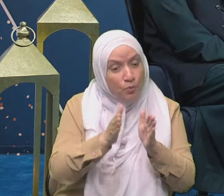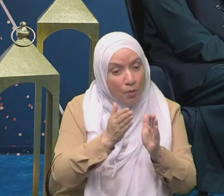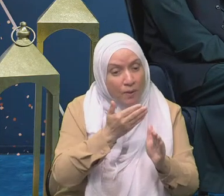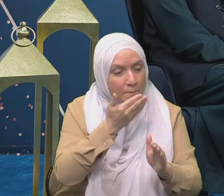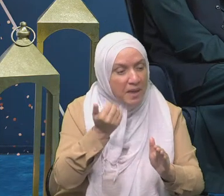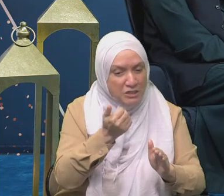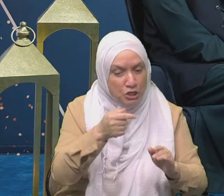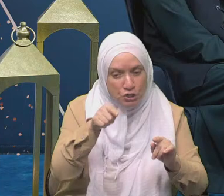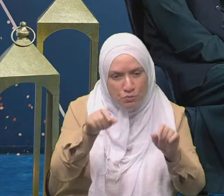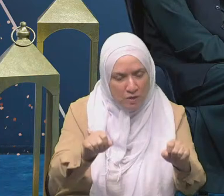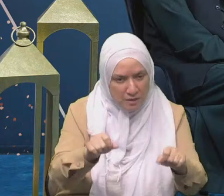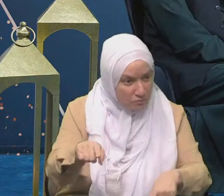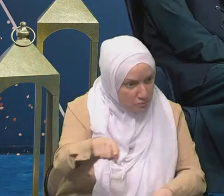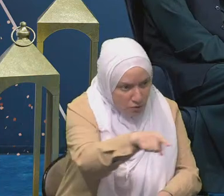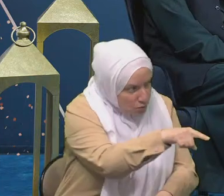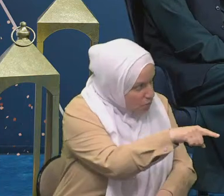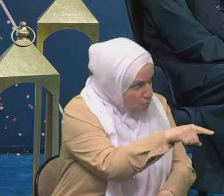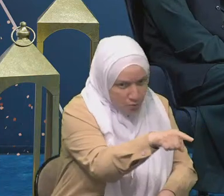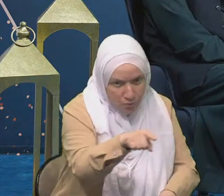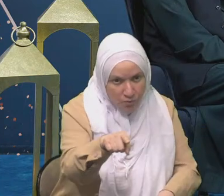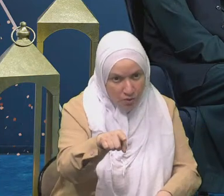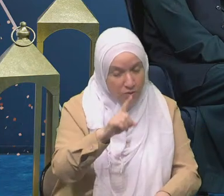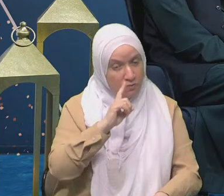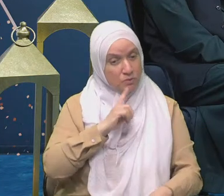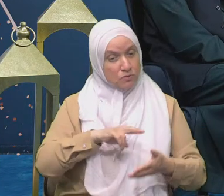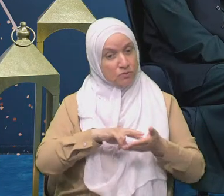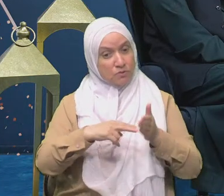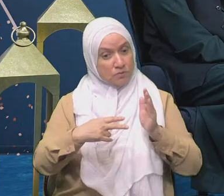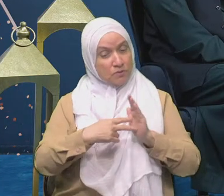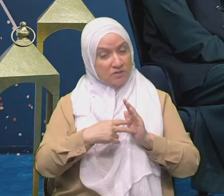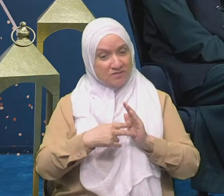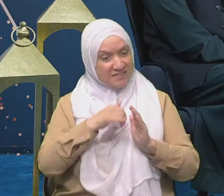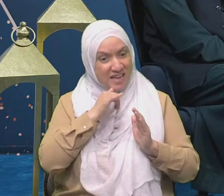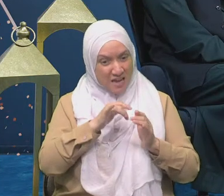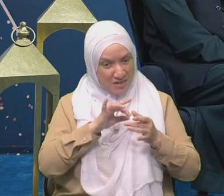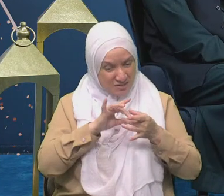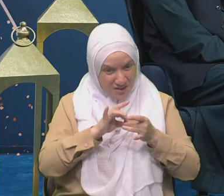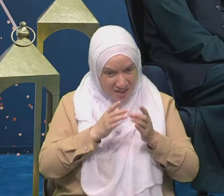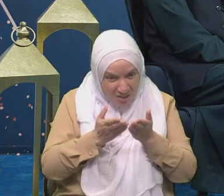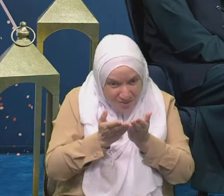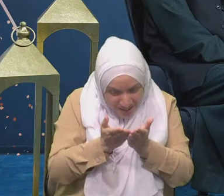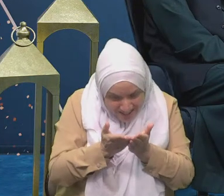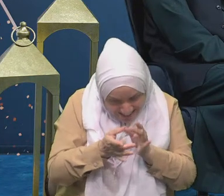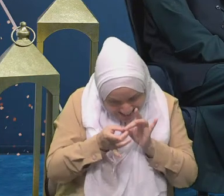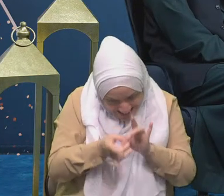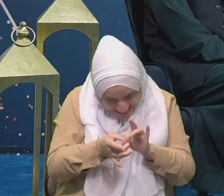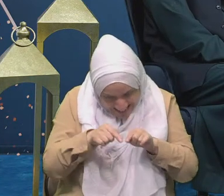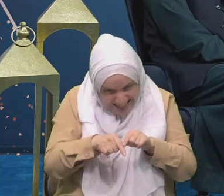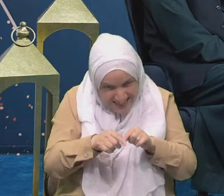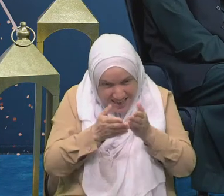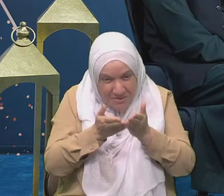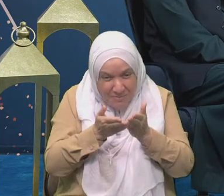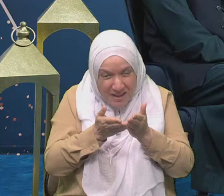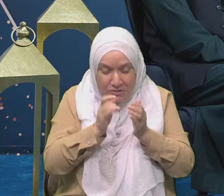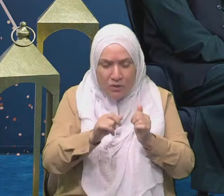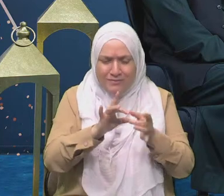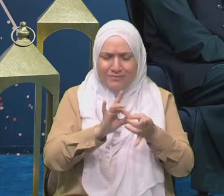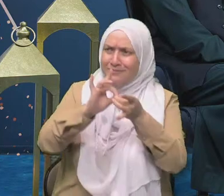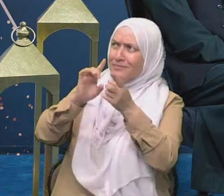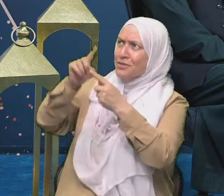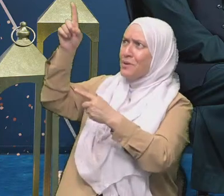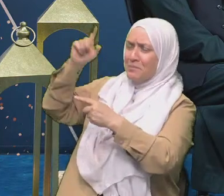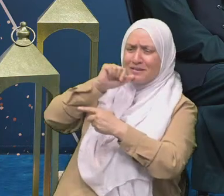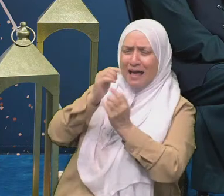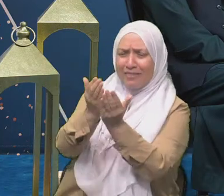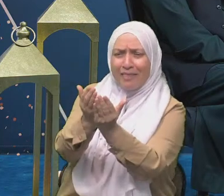Him for. It's the attachment to the one that you're asking. So you have to have the certainty Allah answers the call no matter what. Yeah. How? So, that's to Him, not to